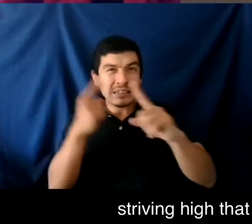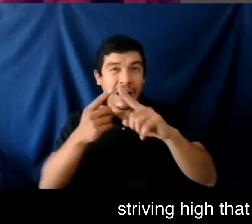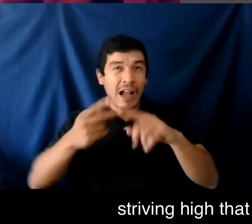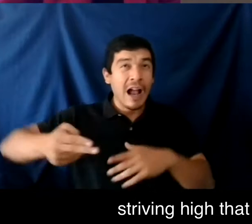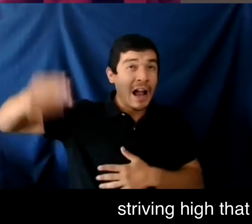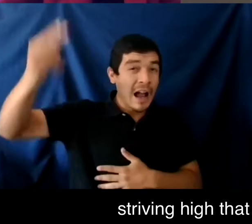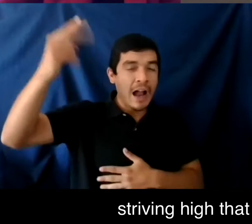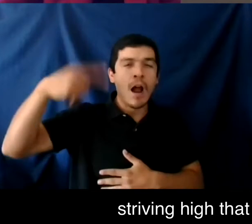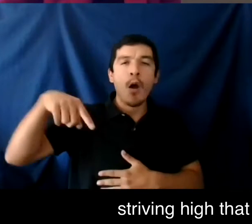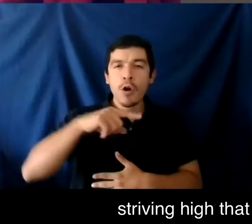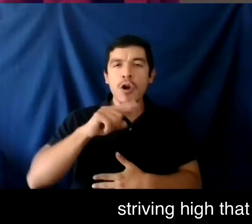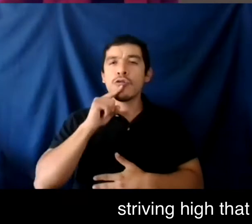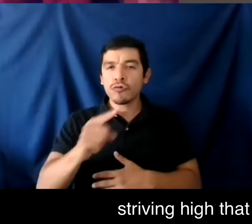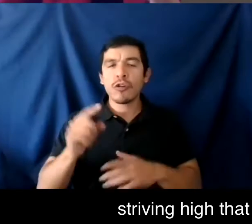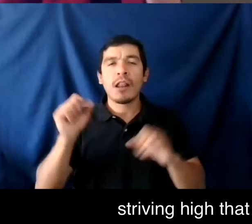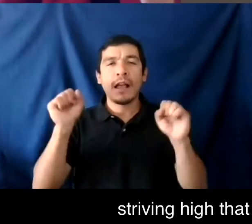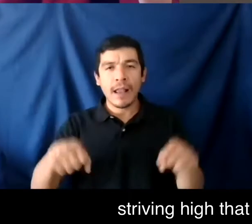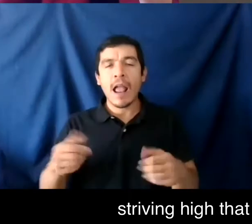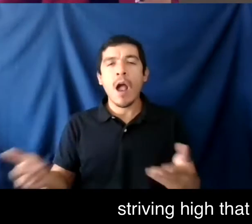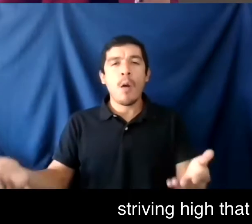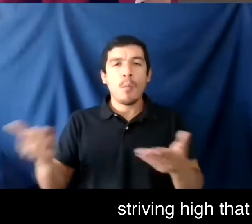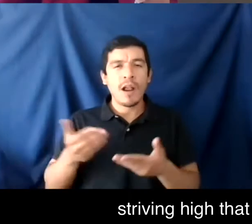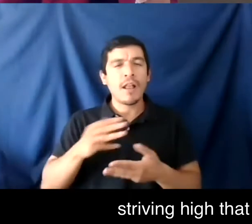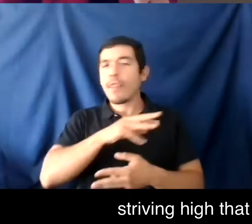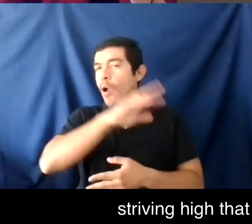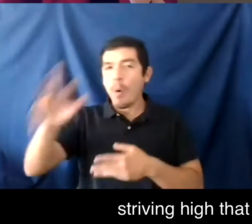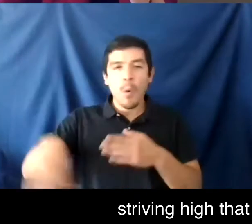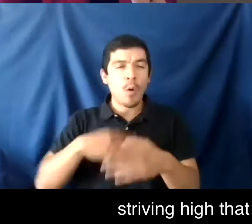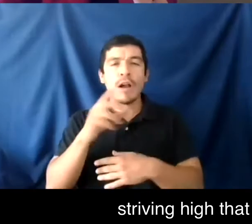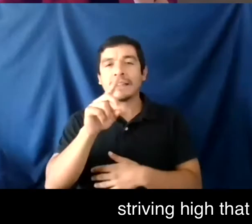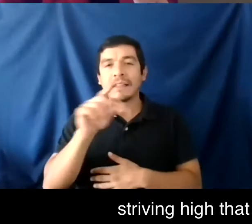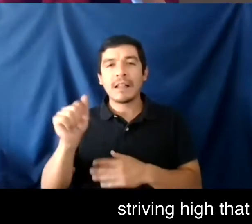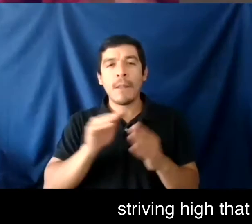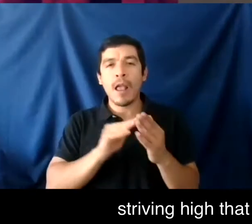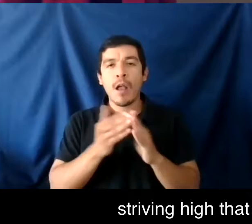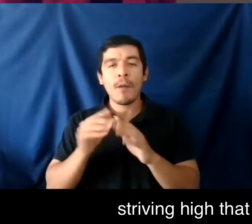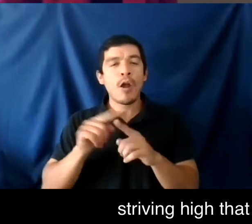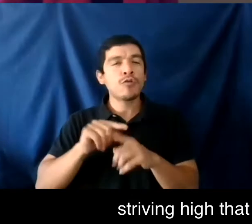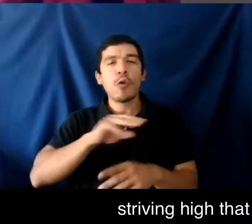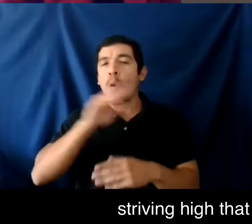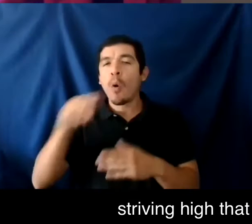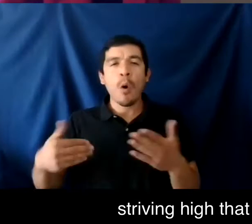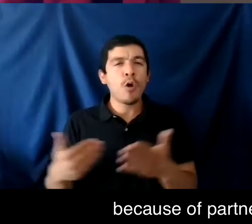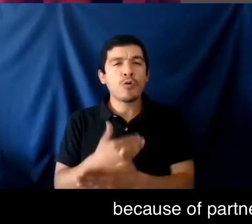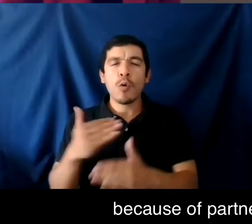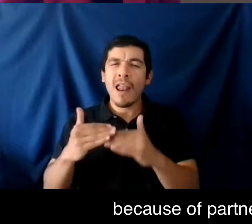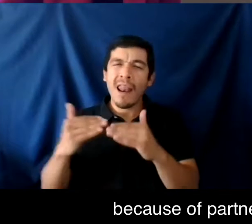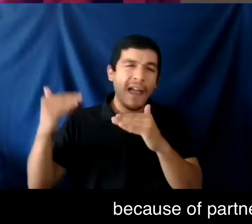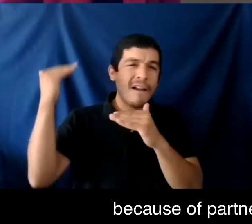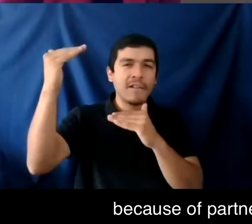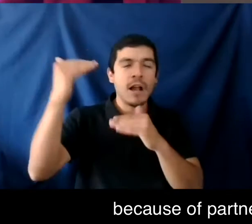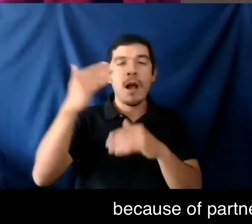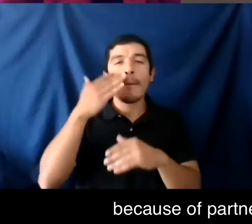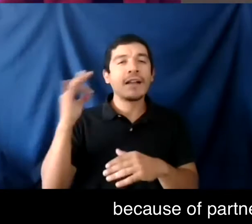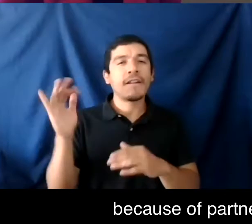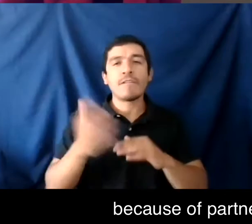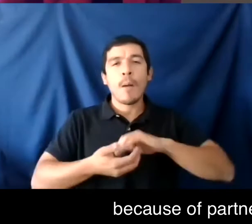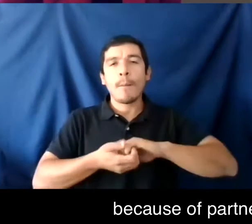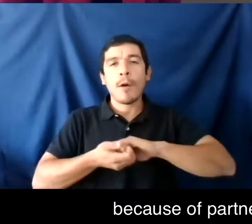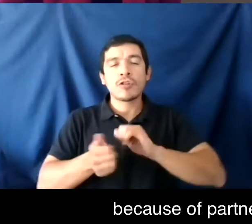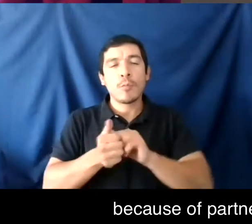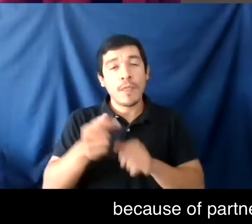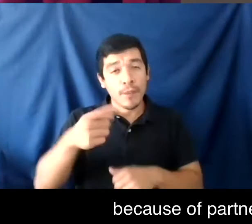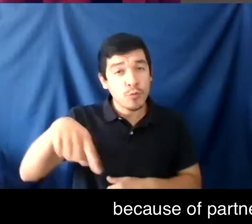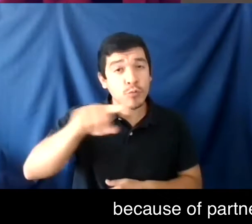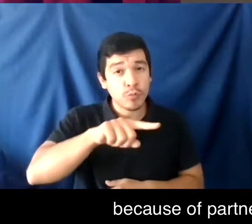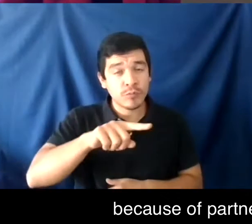we truly can bring the entire disability community to an entirely new level because of partnership with all of you. So